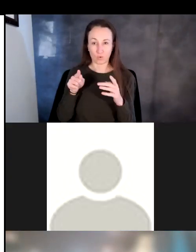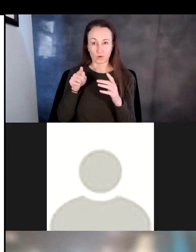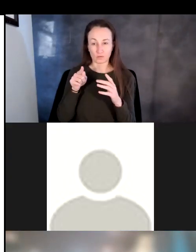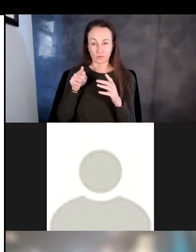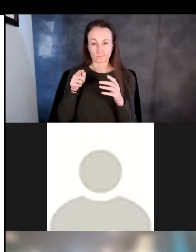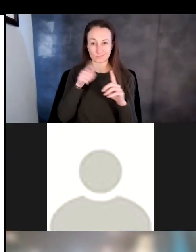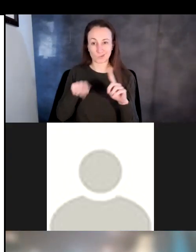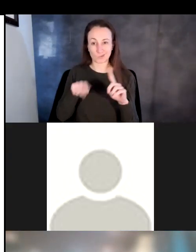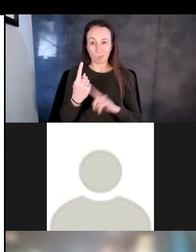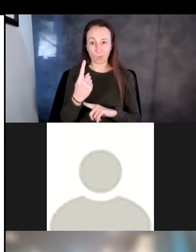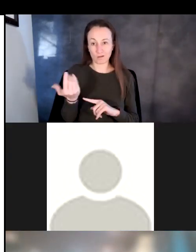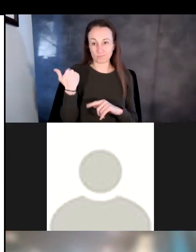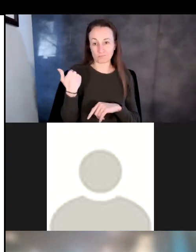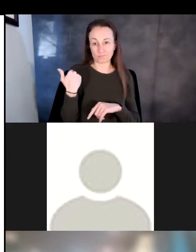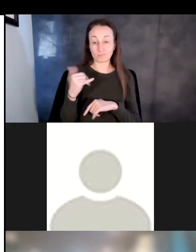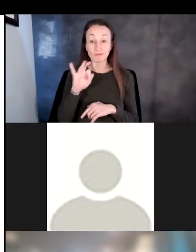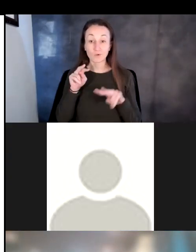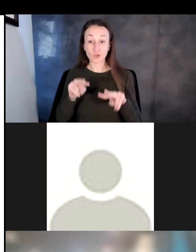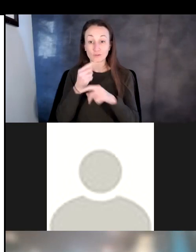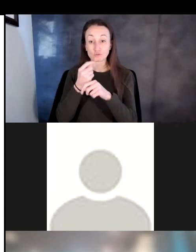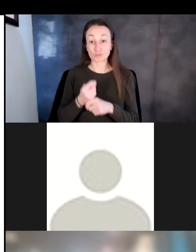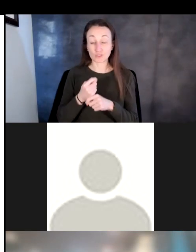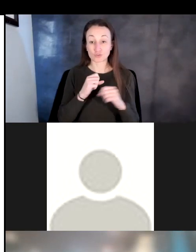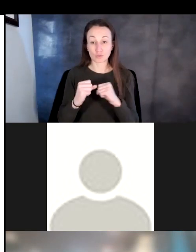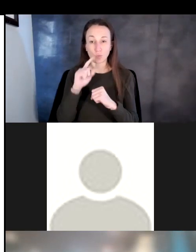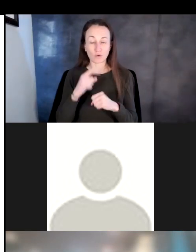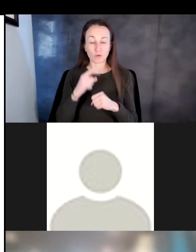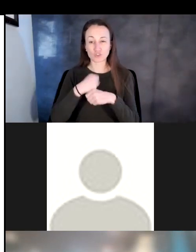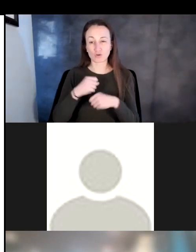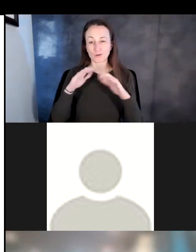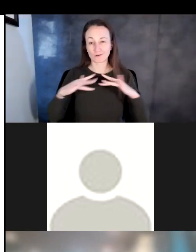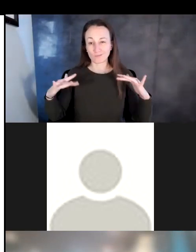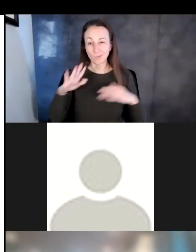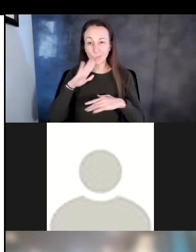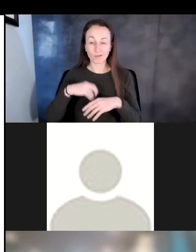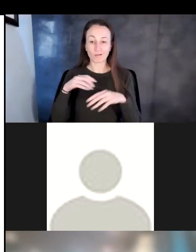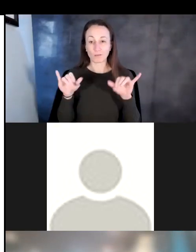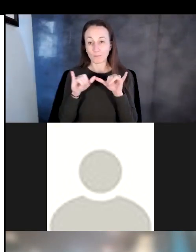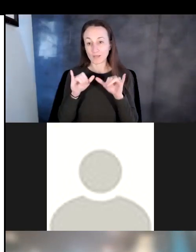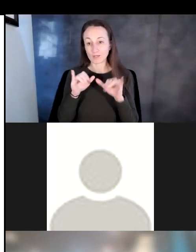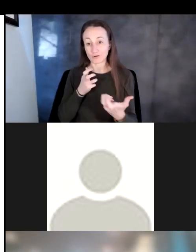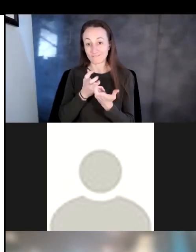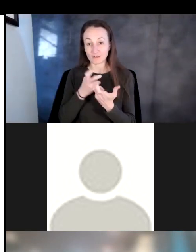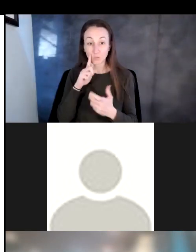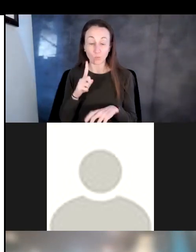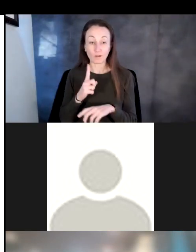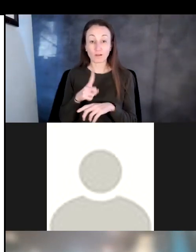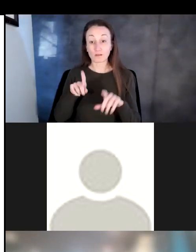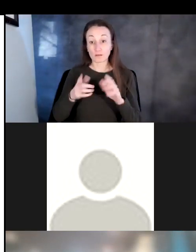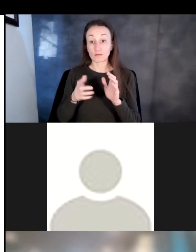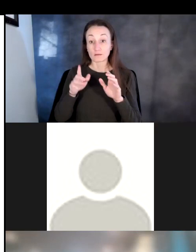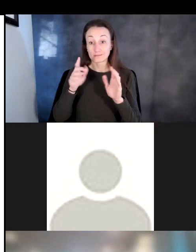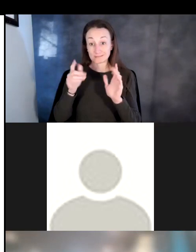earlier. If we look at this traditional strategy, we're going to generate diversity, we're going to measure fitness, we're going to keep the best, and we're going to